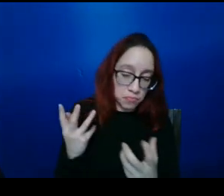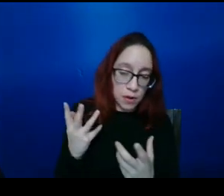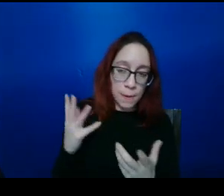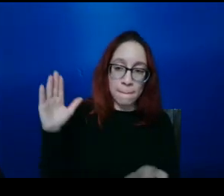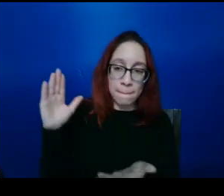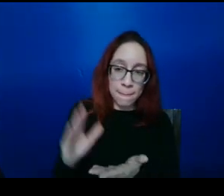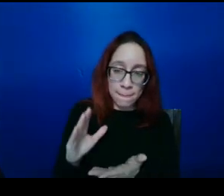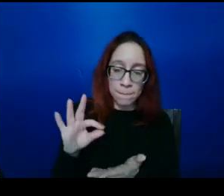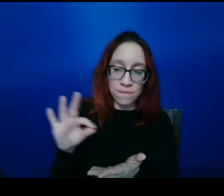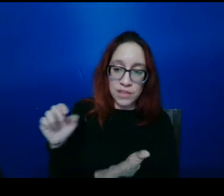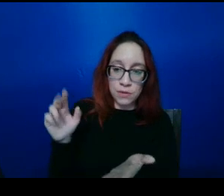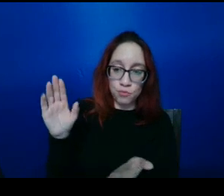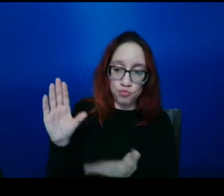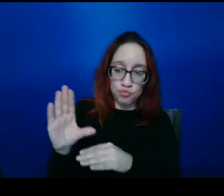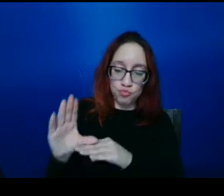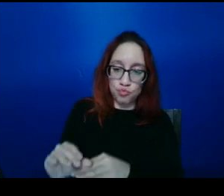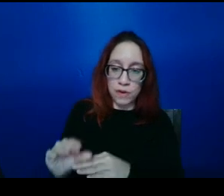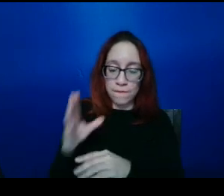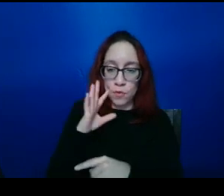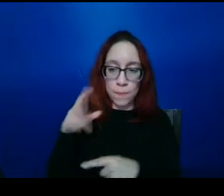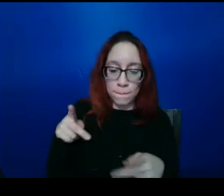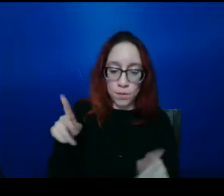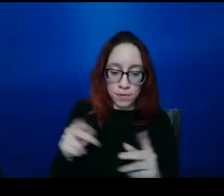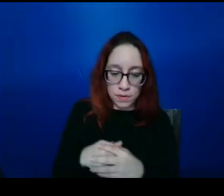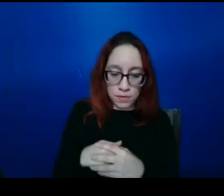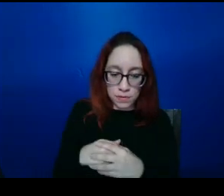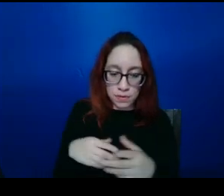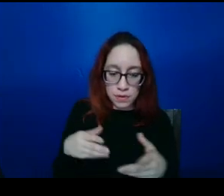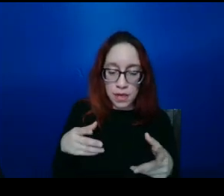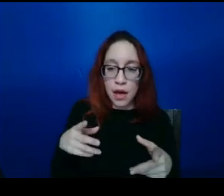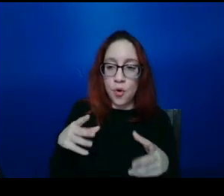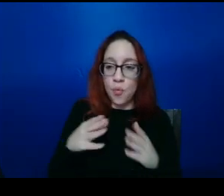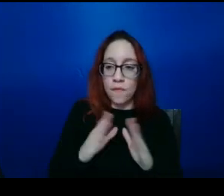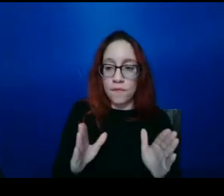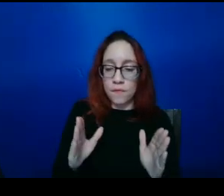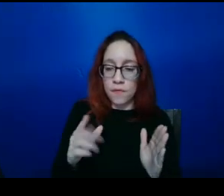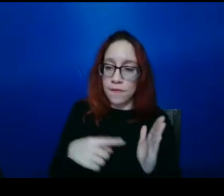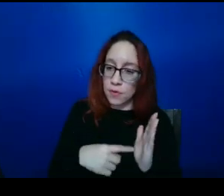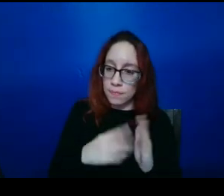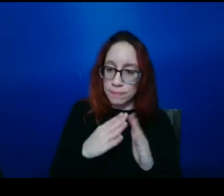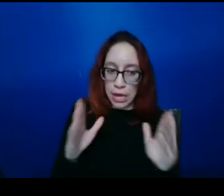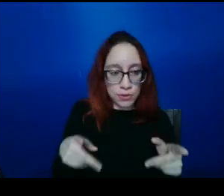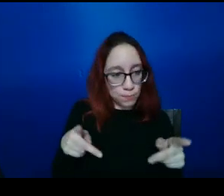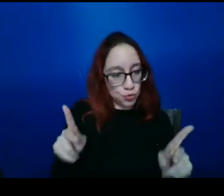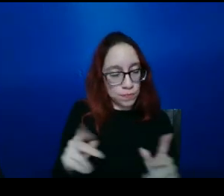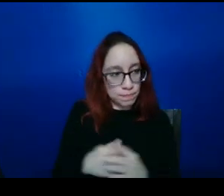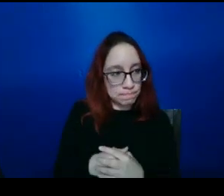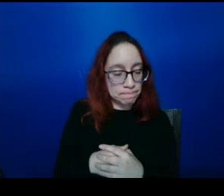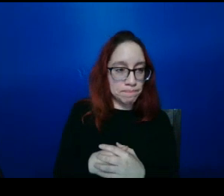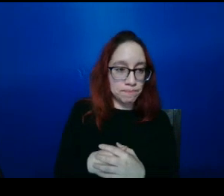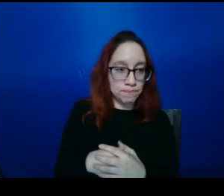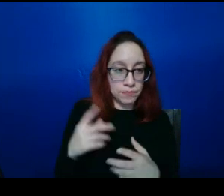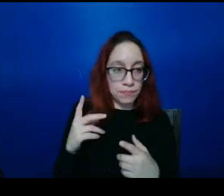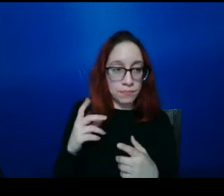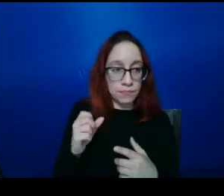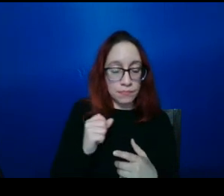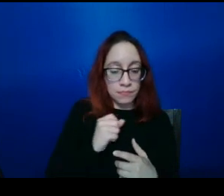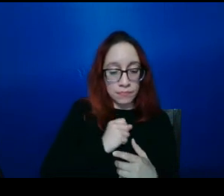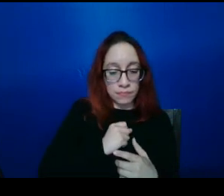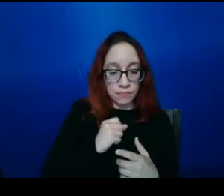fee reduction on permit, affordable housing permits. So what staff